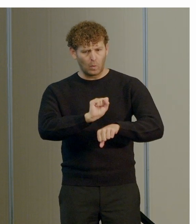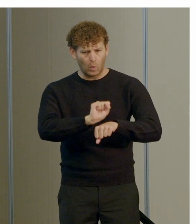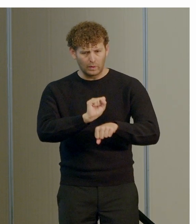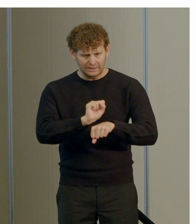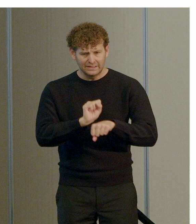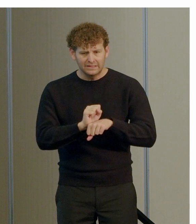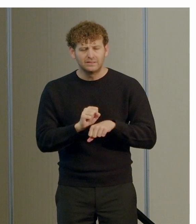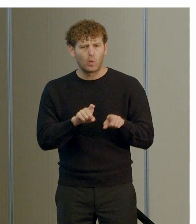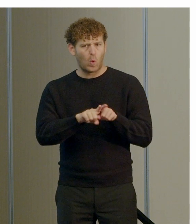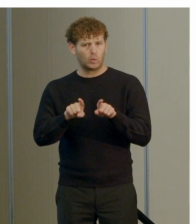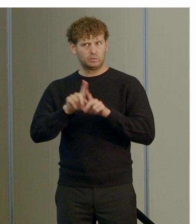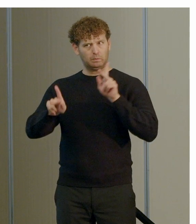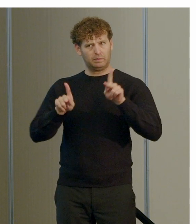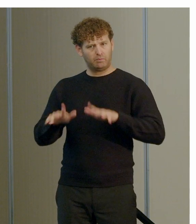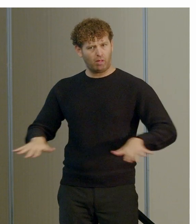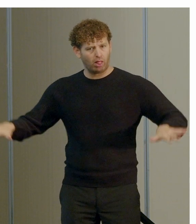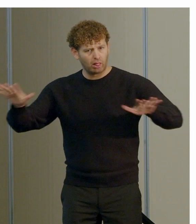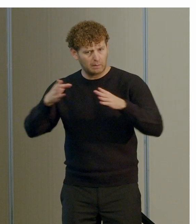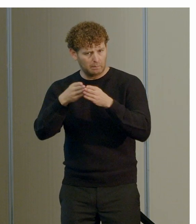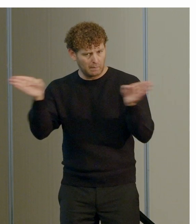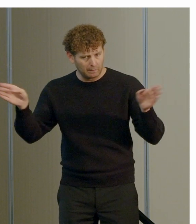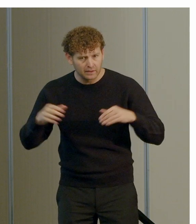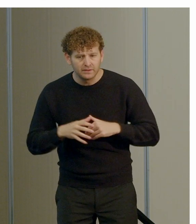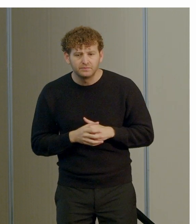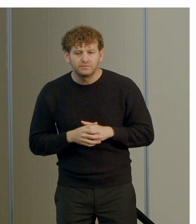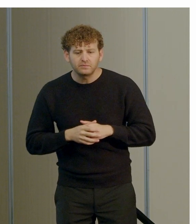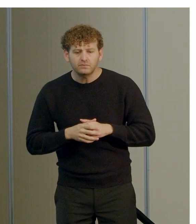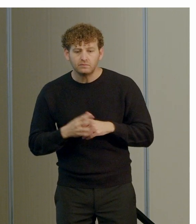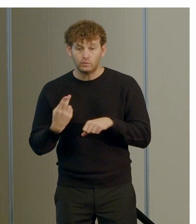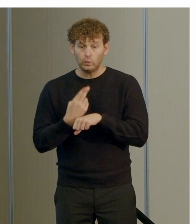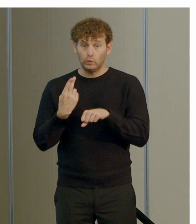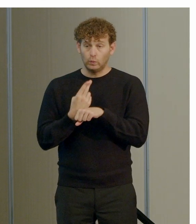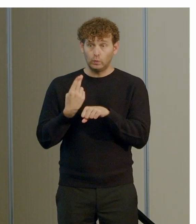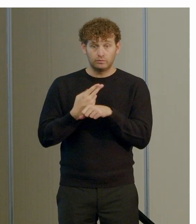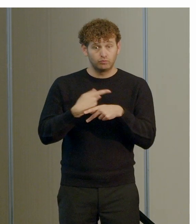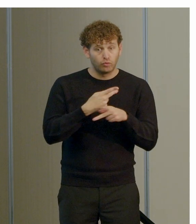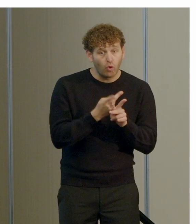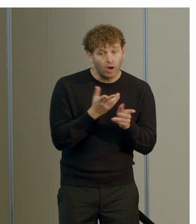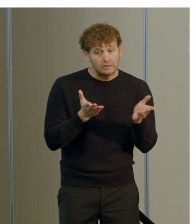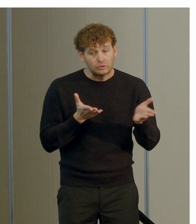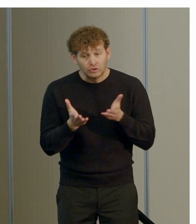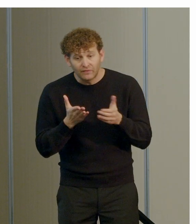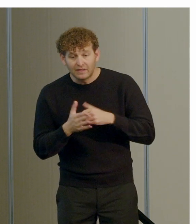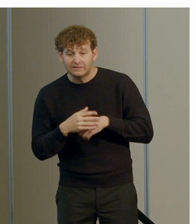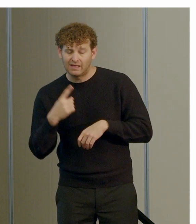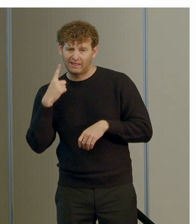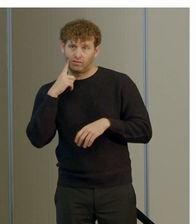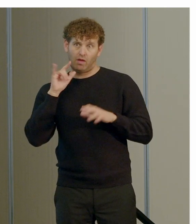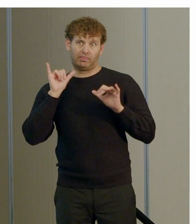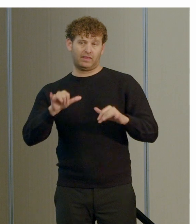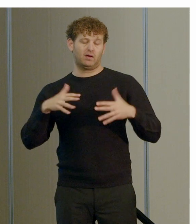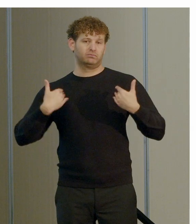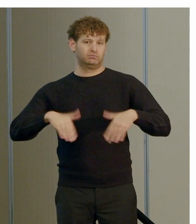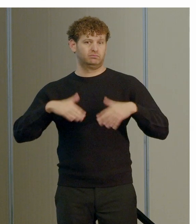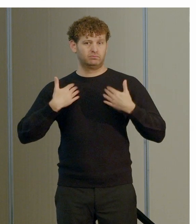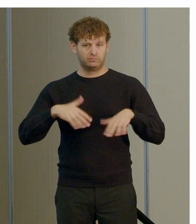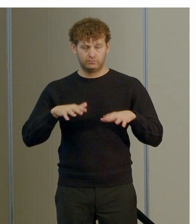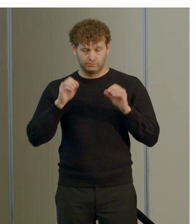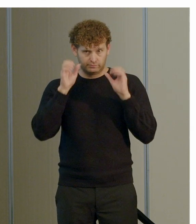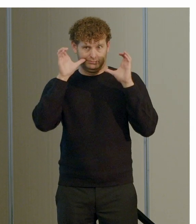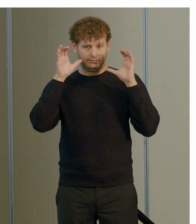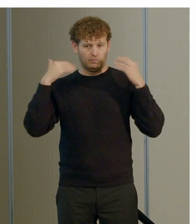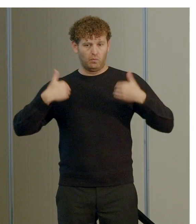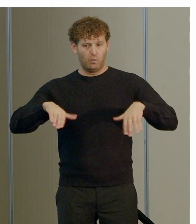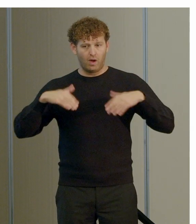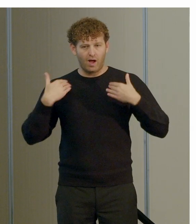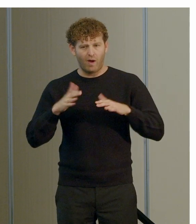I thought that was extremely valuable insight as to how are they treating their people. And they could be the world's largest company, they